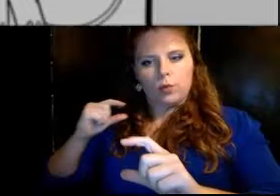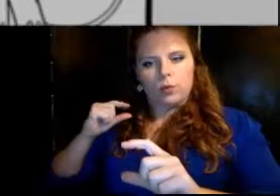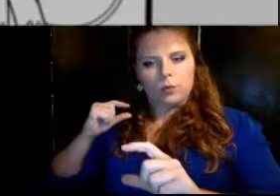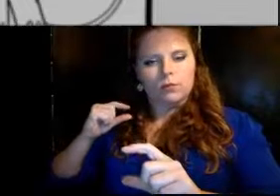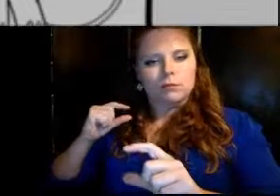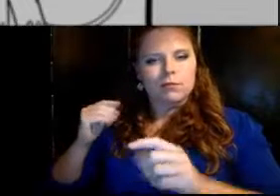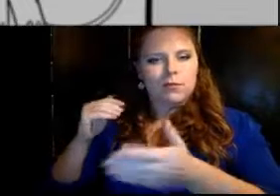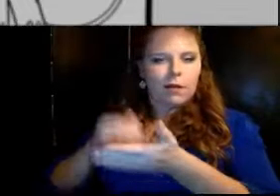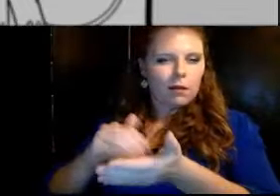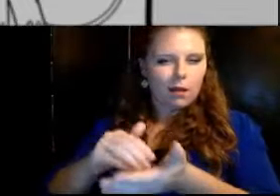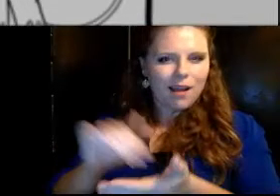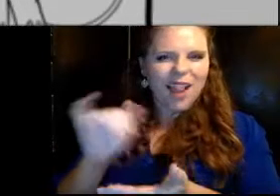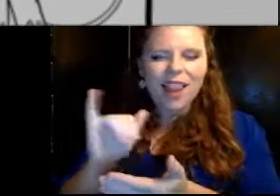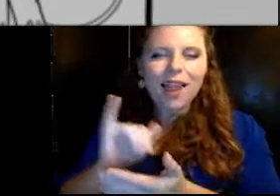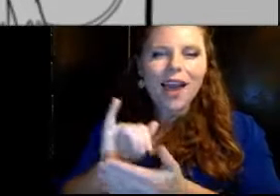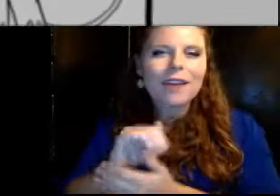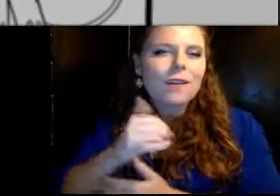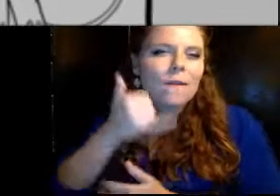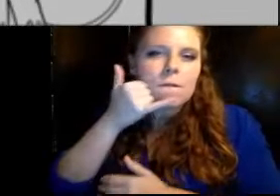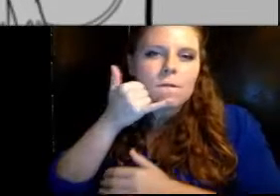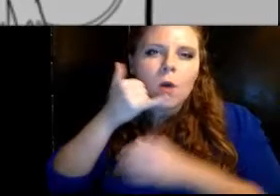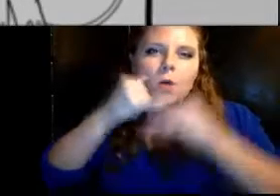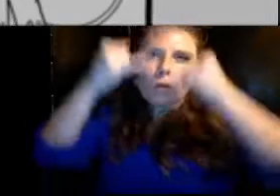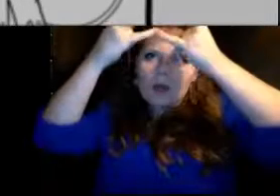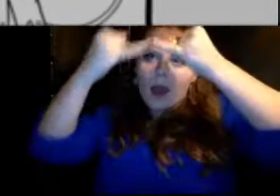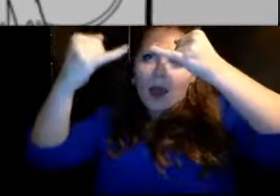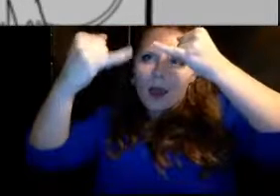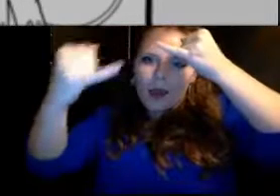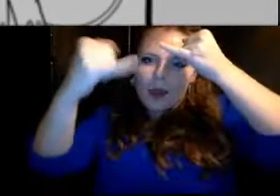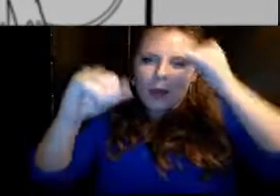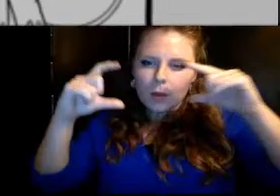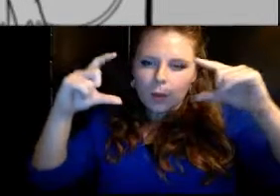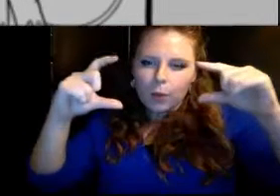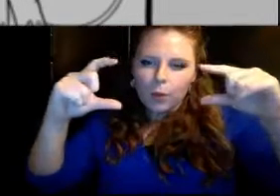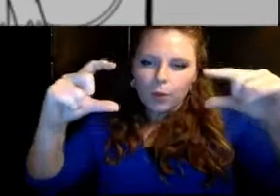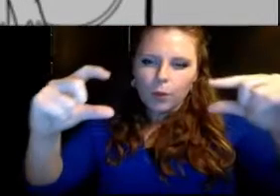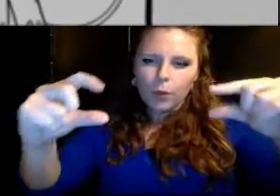and on, just like telephone poles looking down a street.